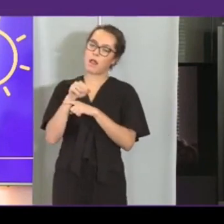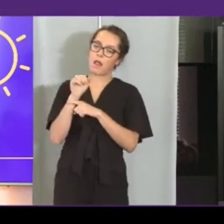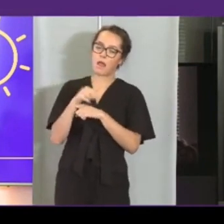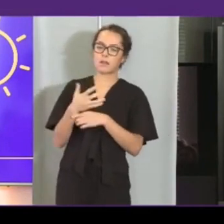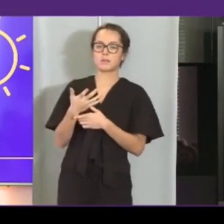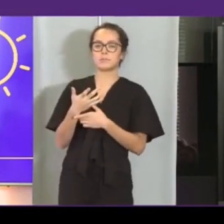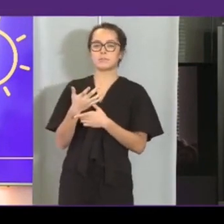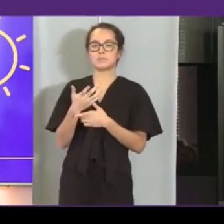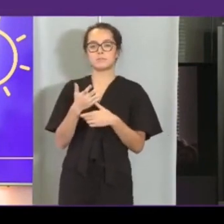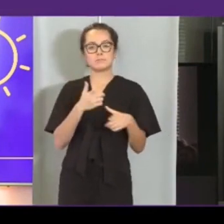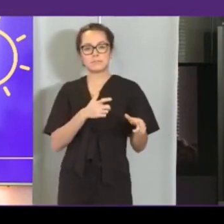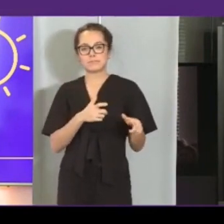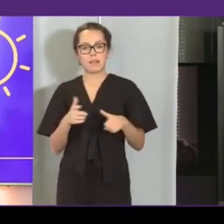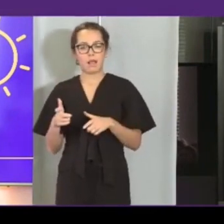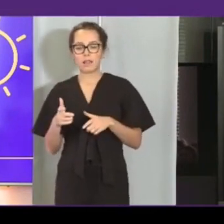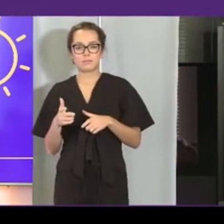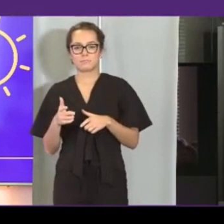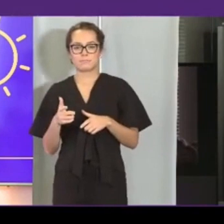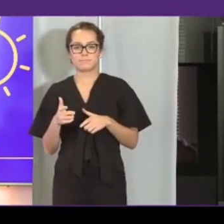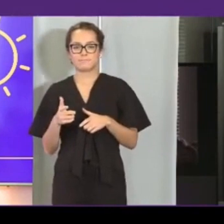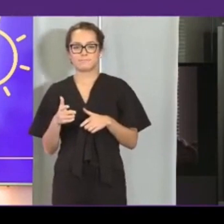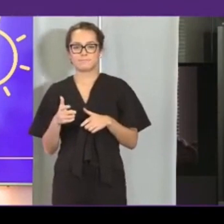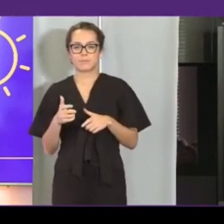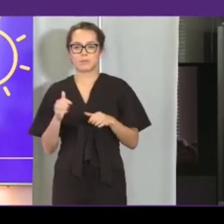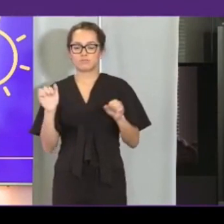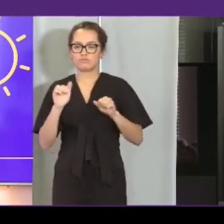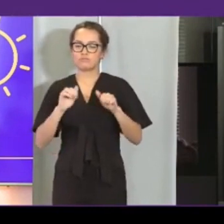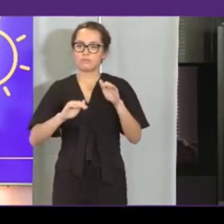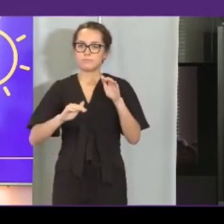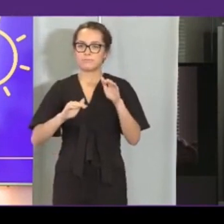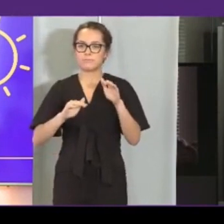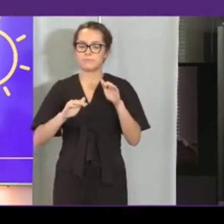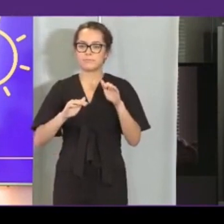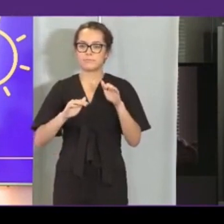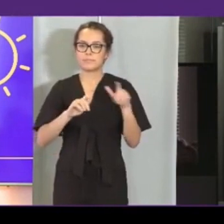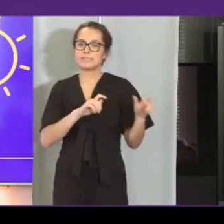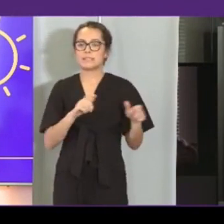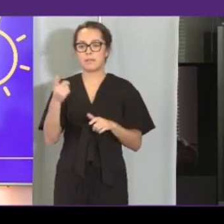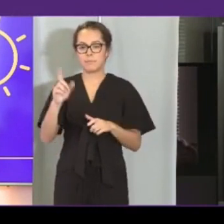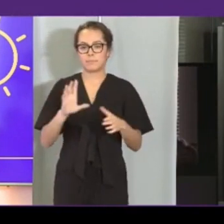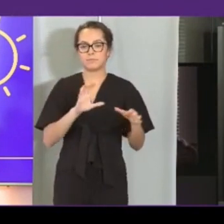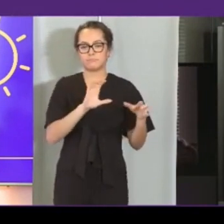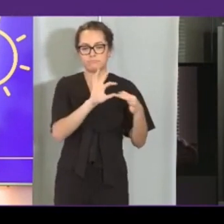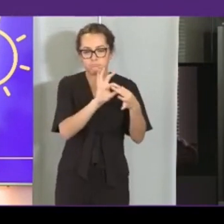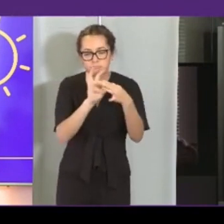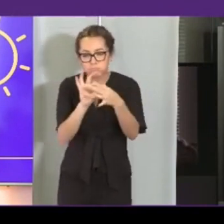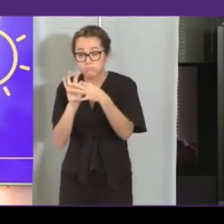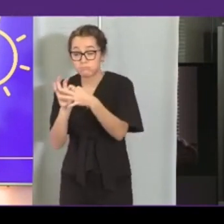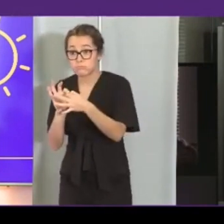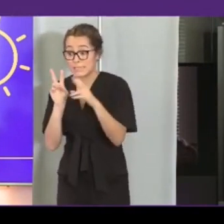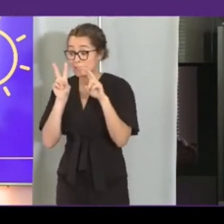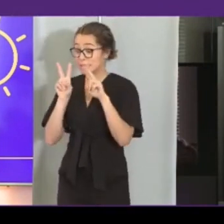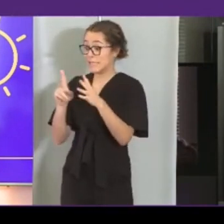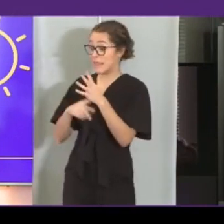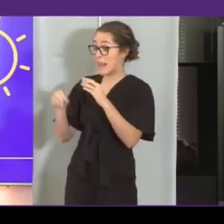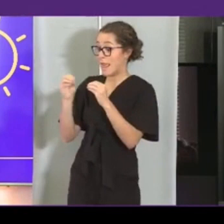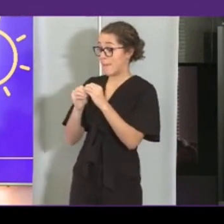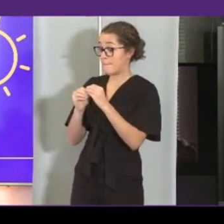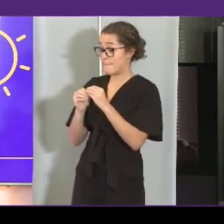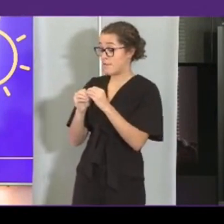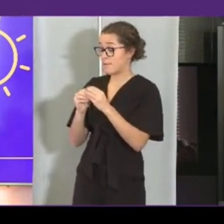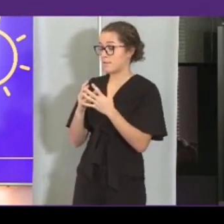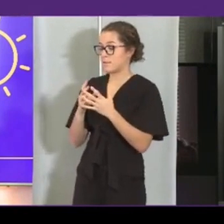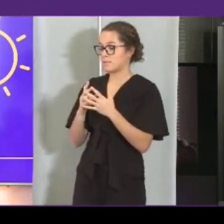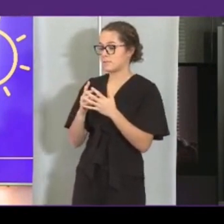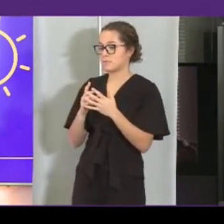base that people are still very engaged when they see the accessibility empathy lab. So we decided it got